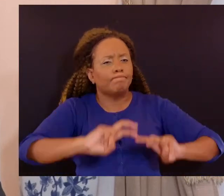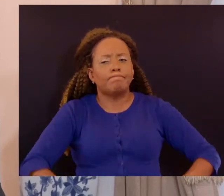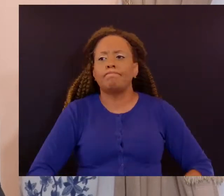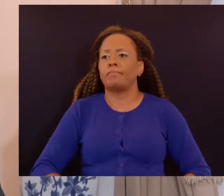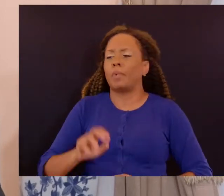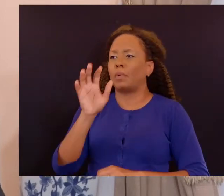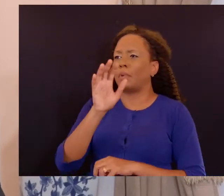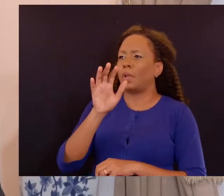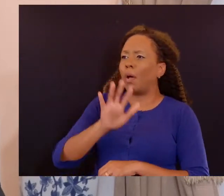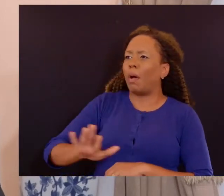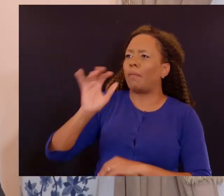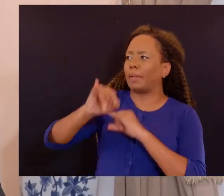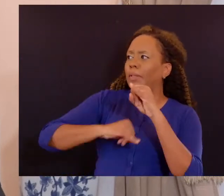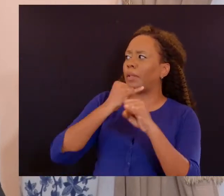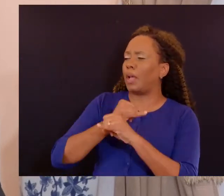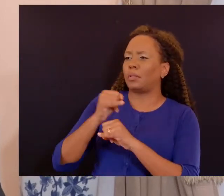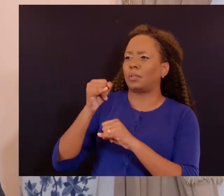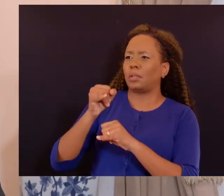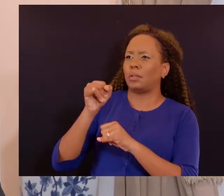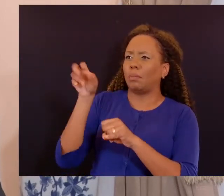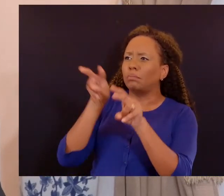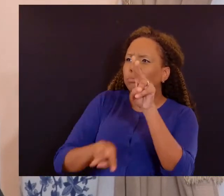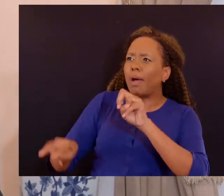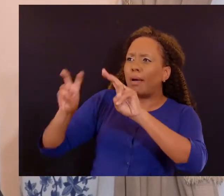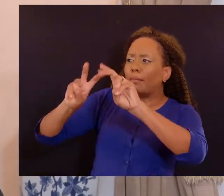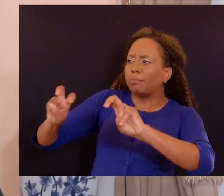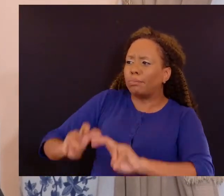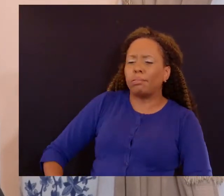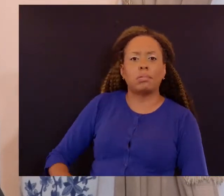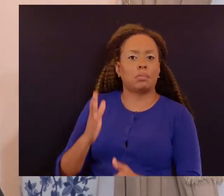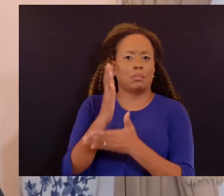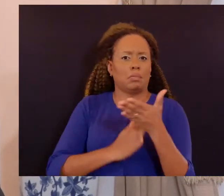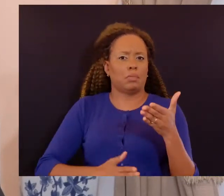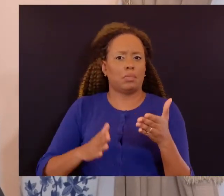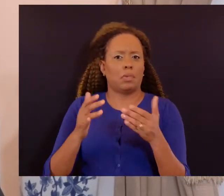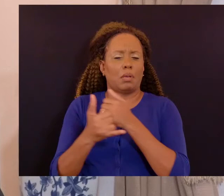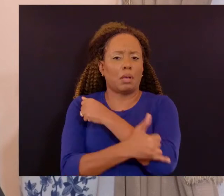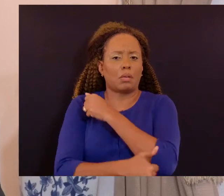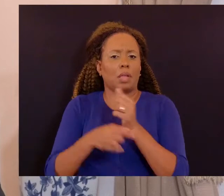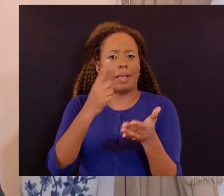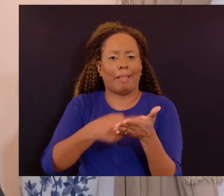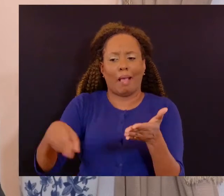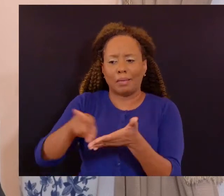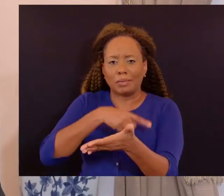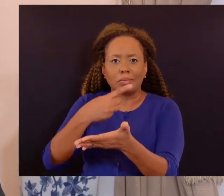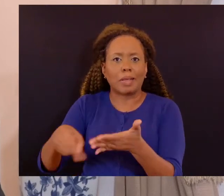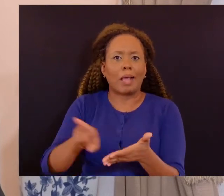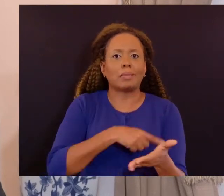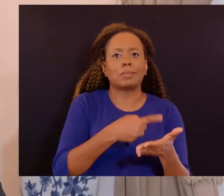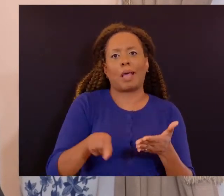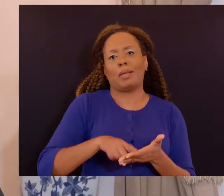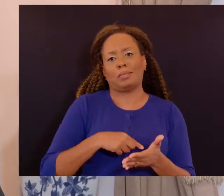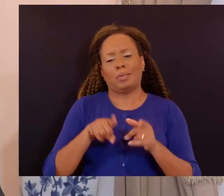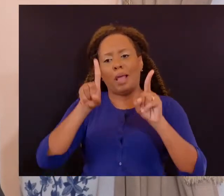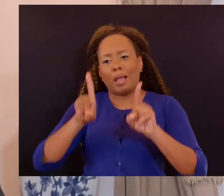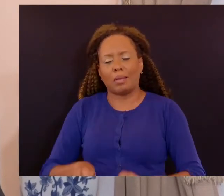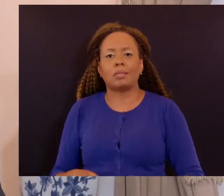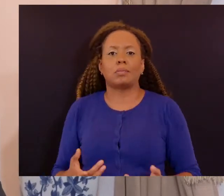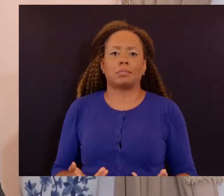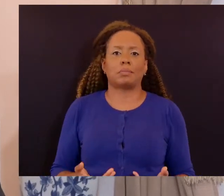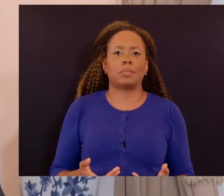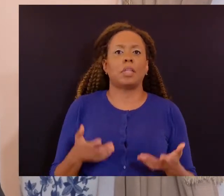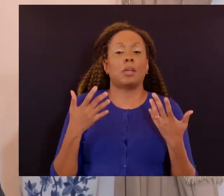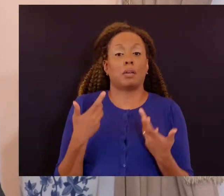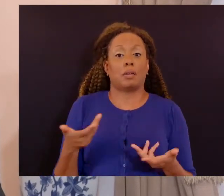canceled examinations. There are some countries that have, because they have standardized tests already in place,